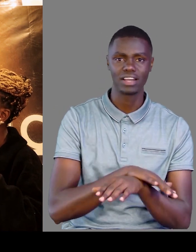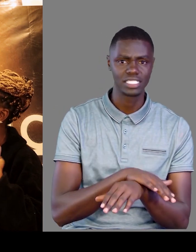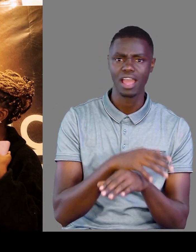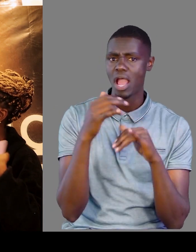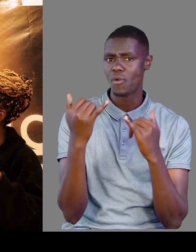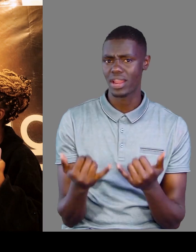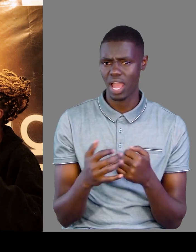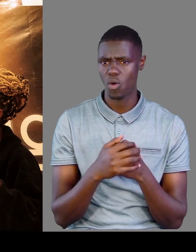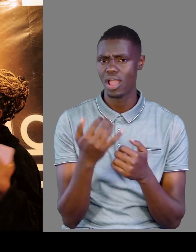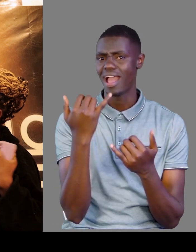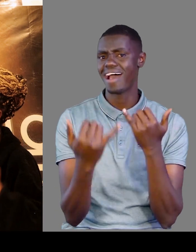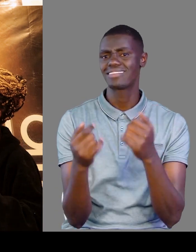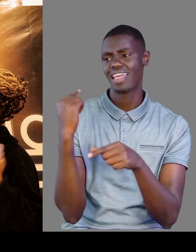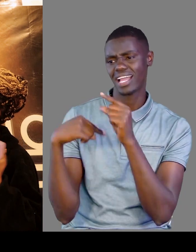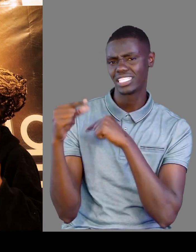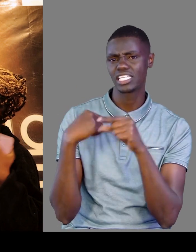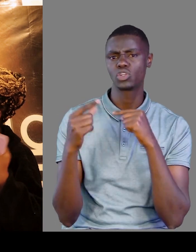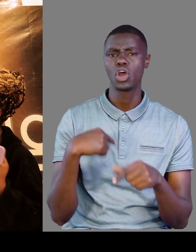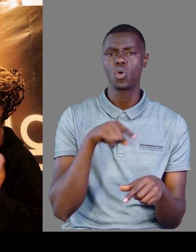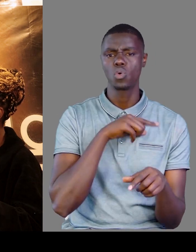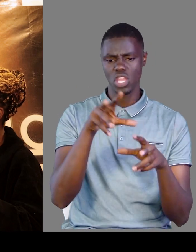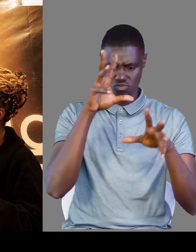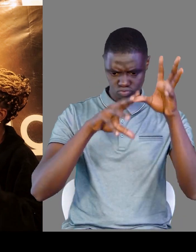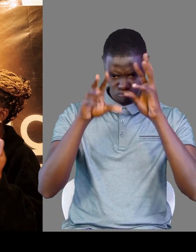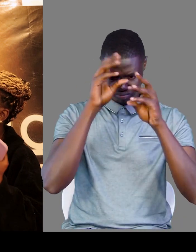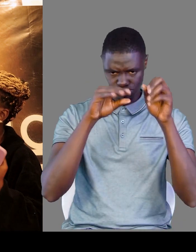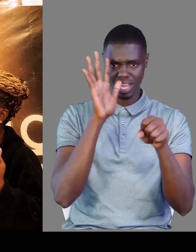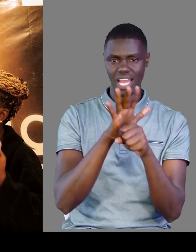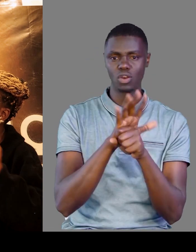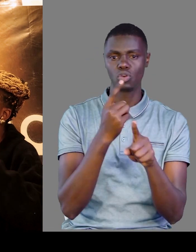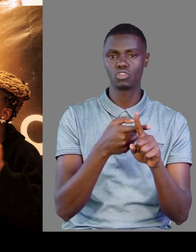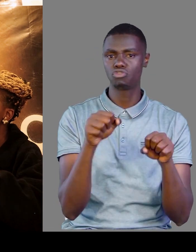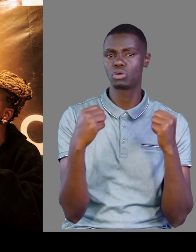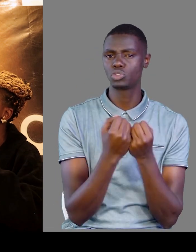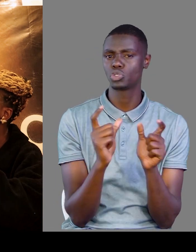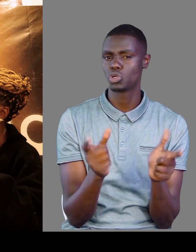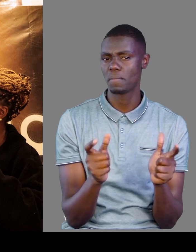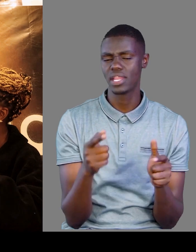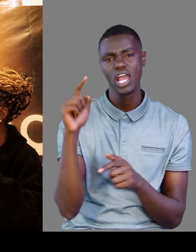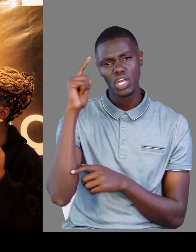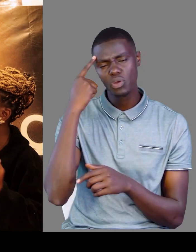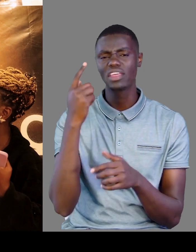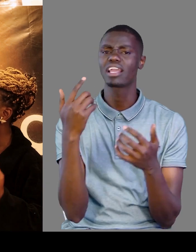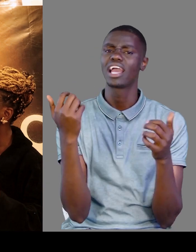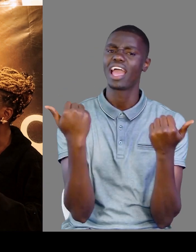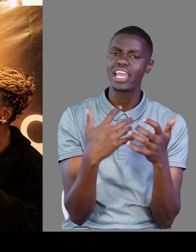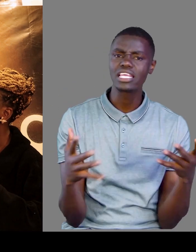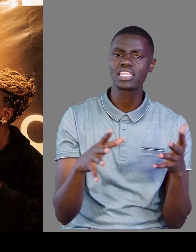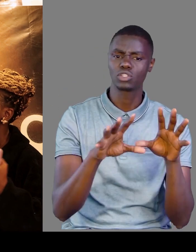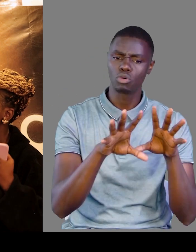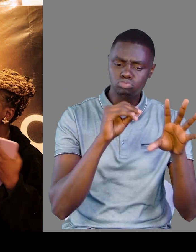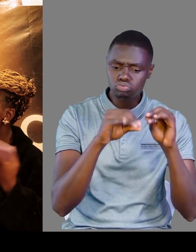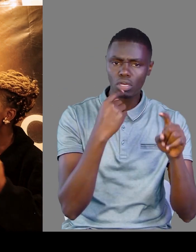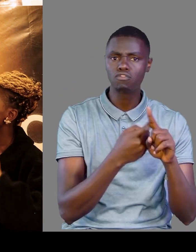right now, as a young generation, we are consuming a lot from social media. Do you think everything that you are picking from the social media